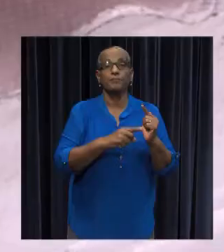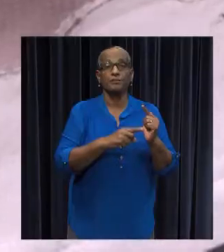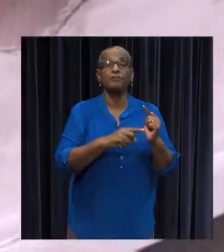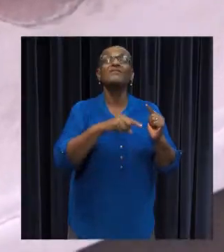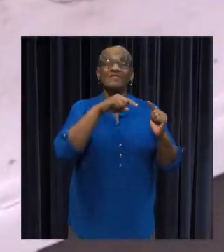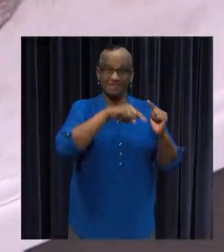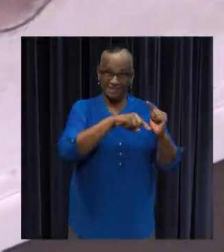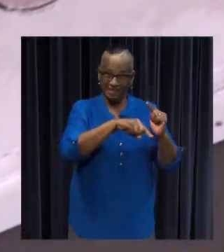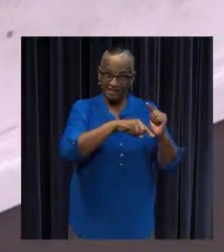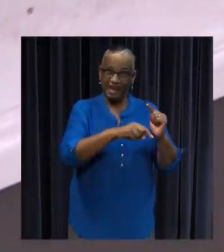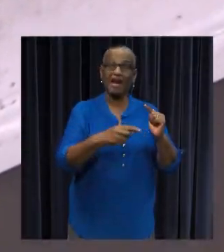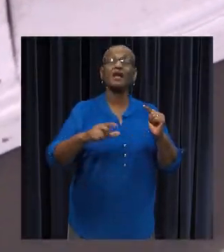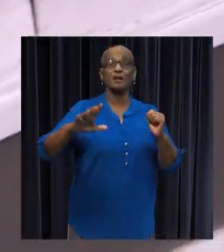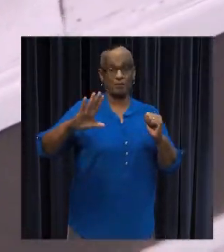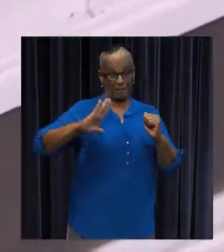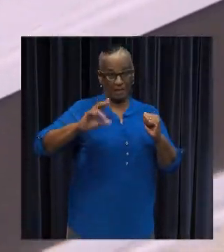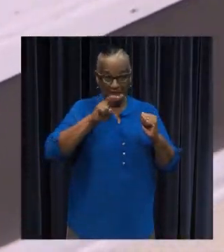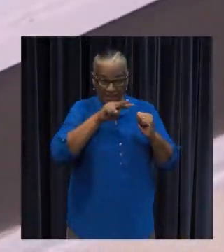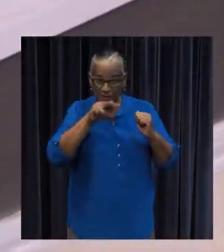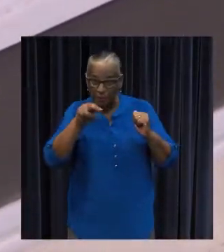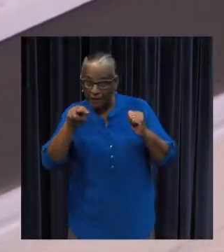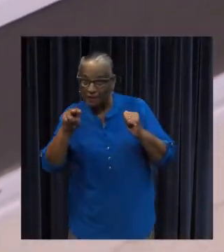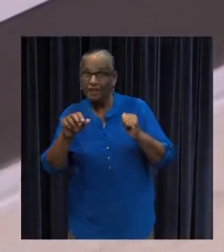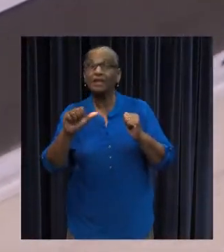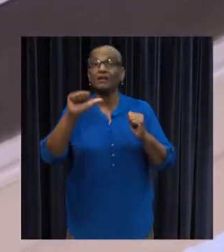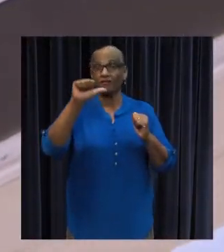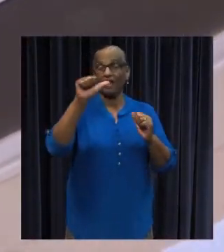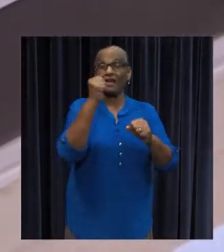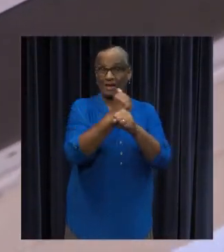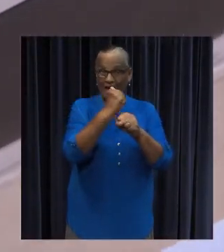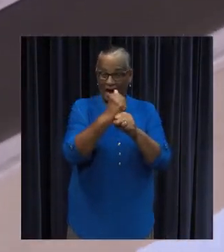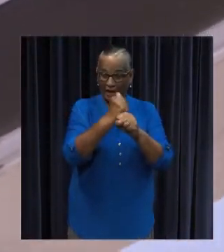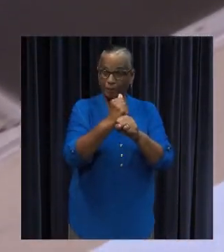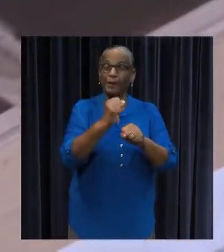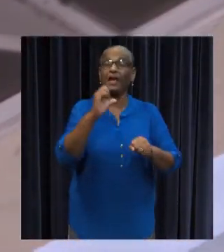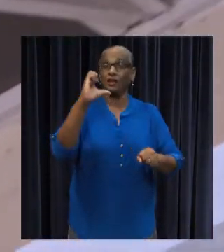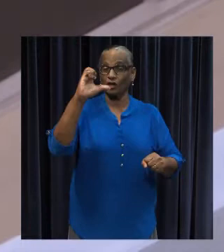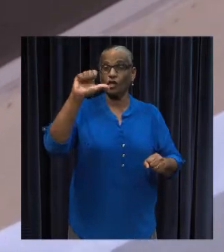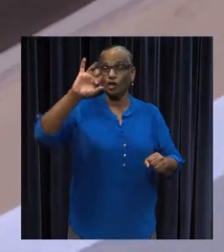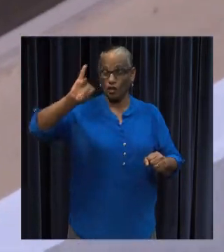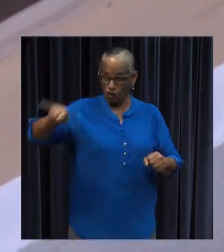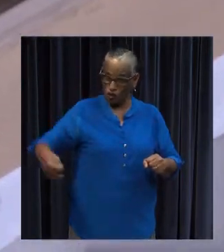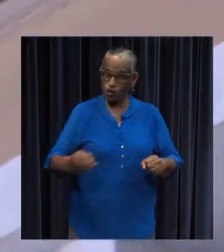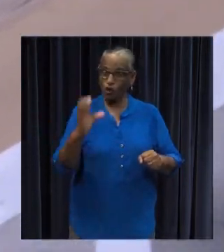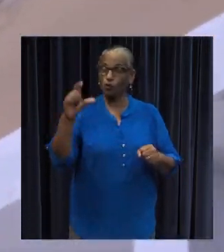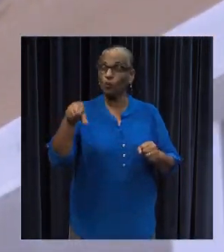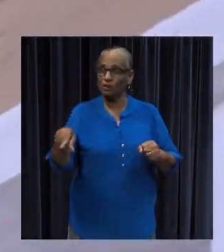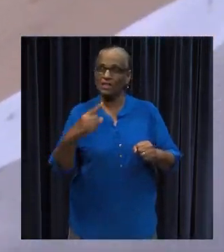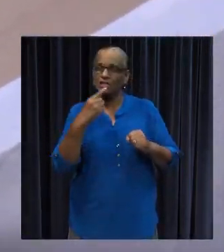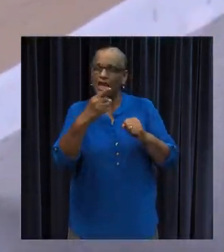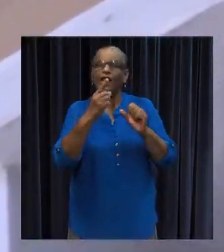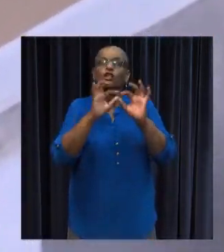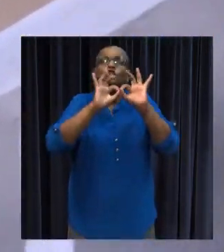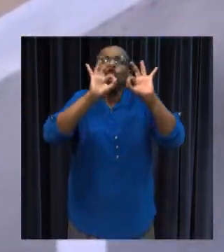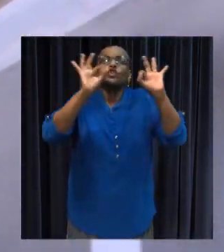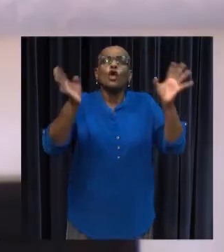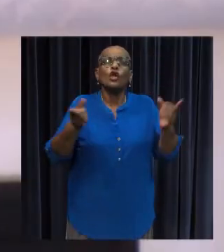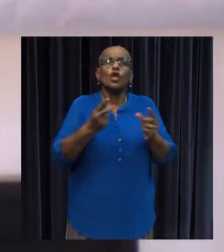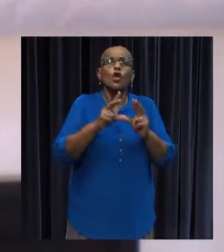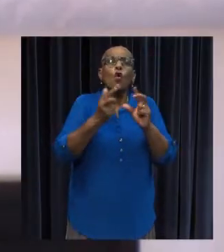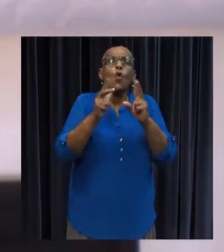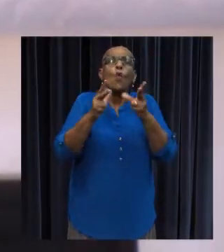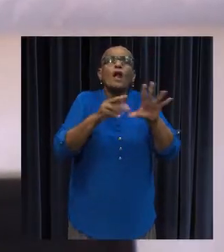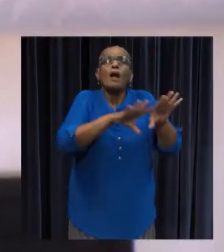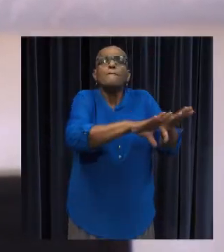substance. Hence, the Inspector General of the Labor Inspectorate, John Cotard, clearly